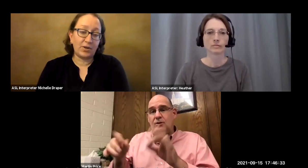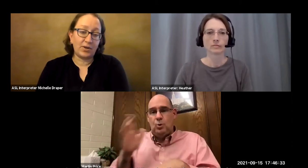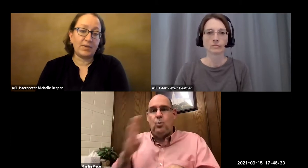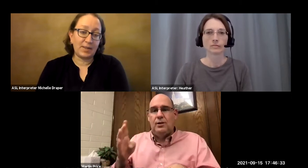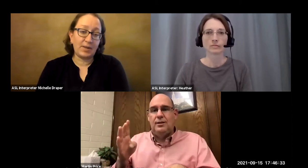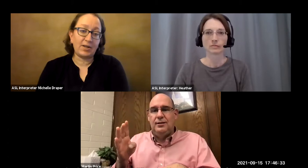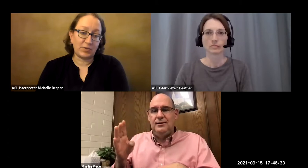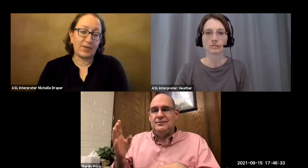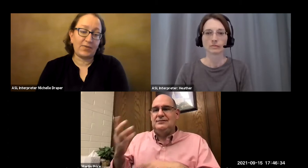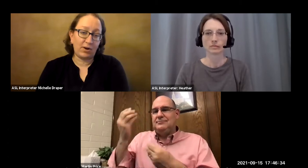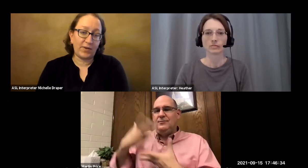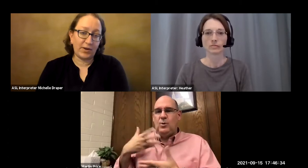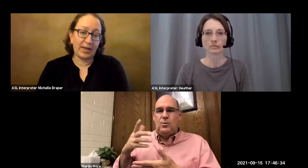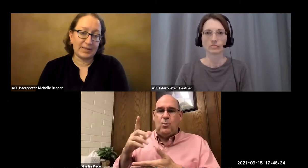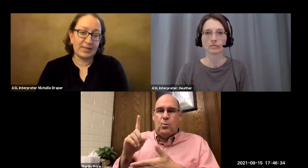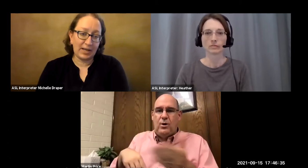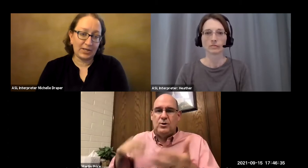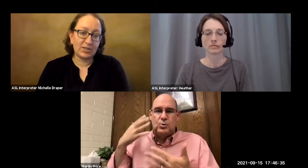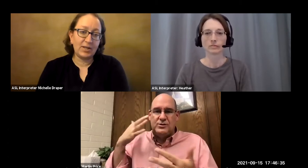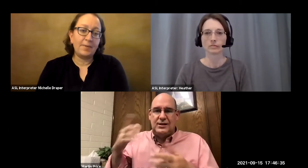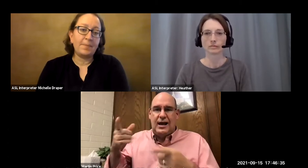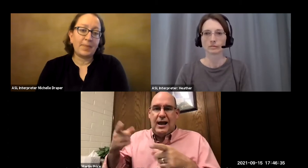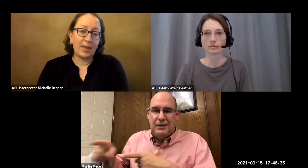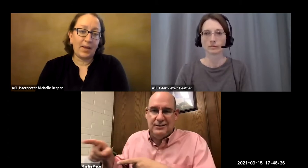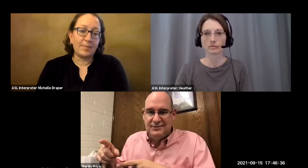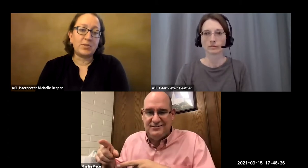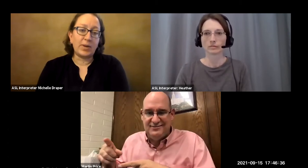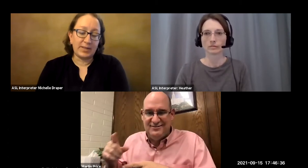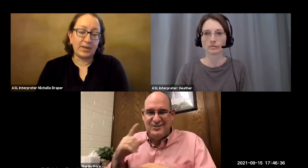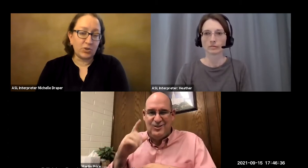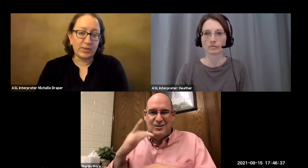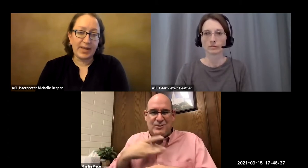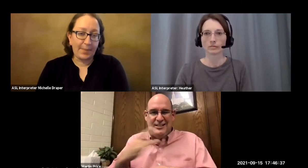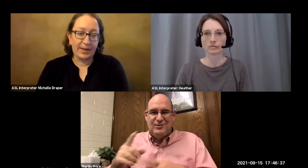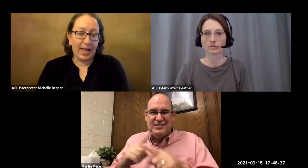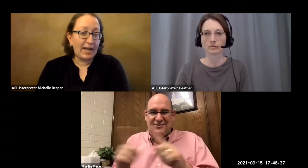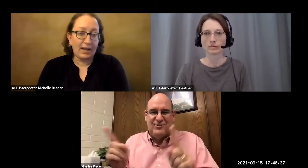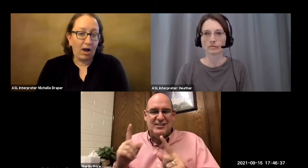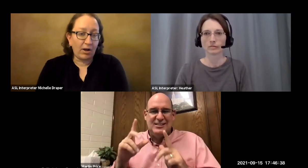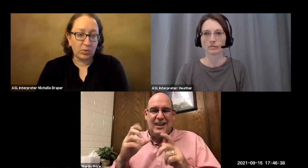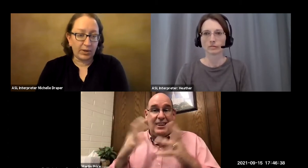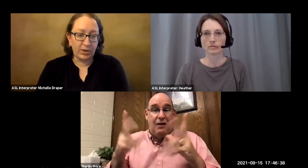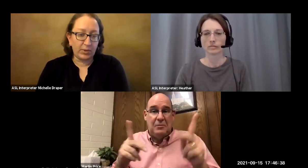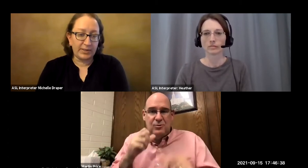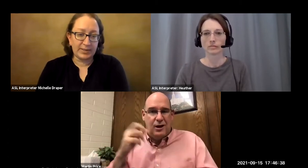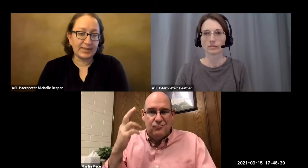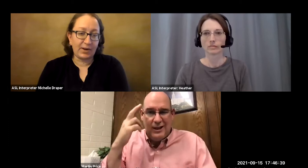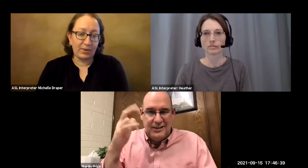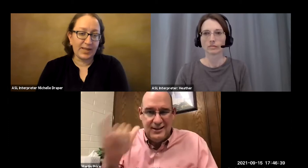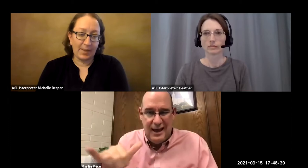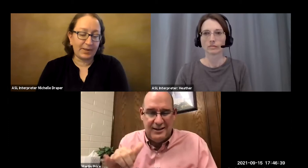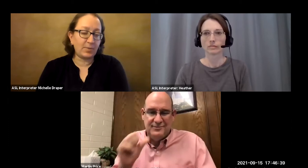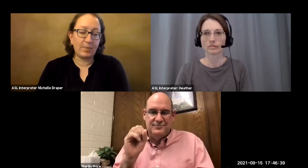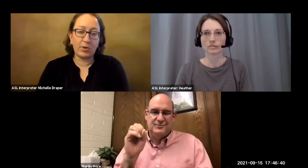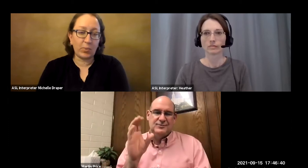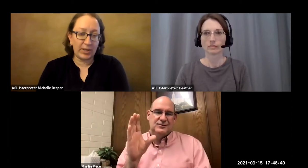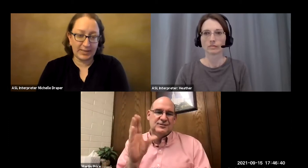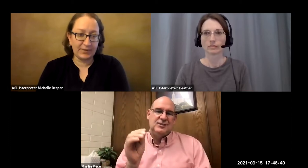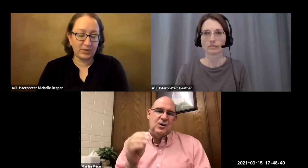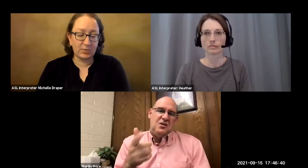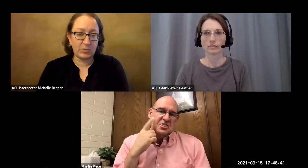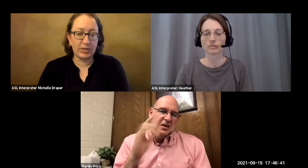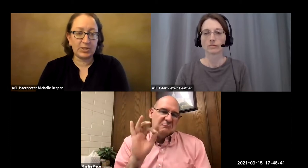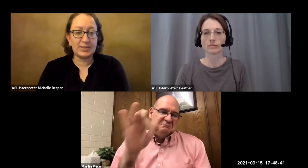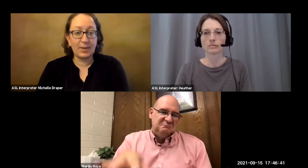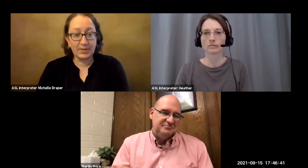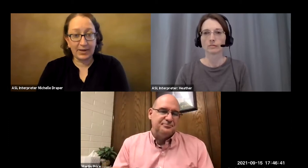that's under the subtitles for deaf and hard of hearing, SDH. So it tells you what's happening, any auditory noise, etc., what's happening. So people don't realize